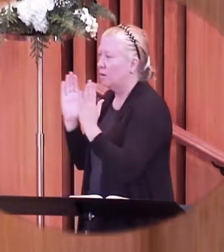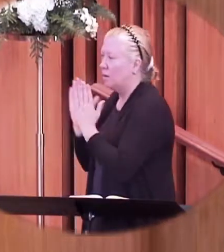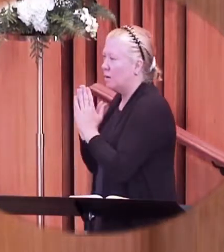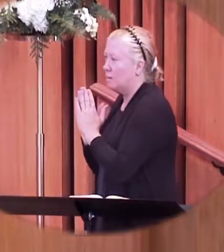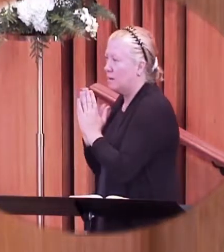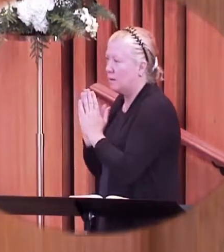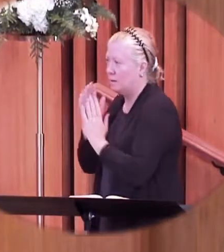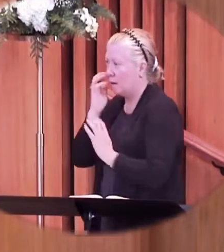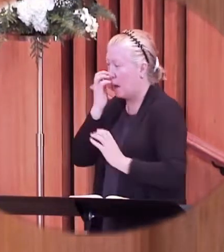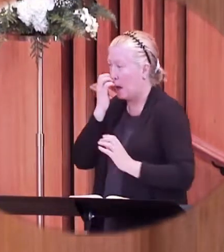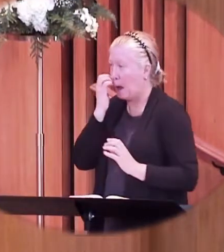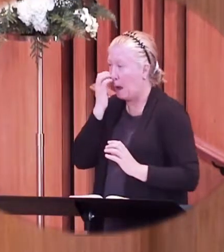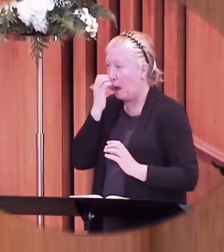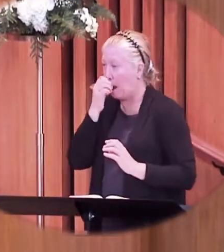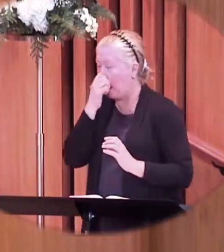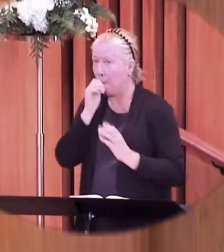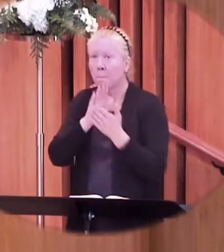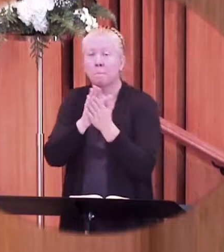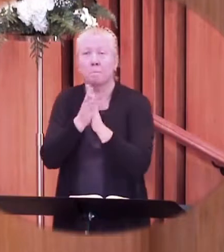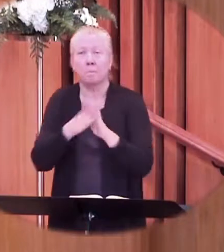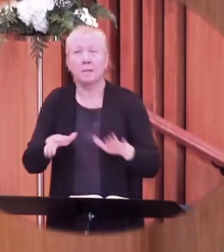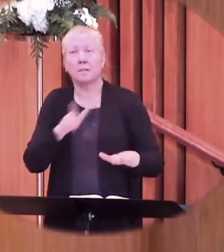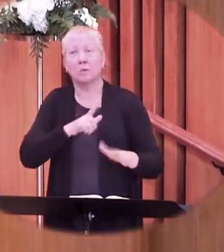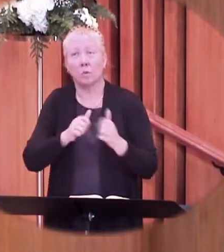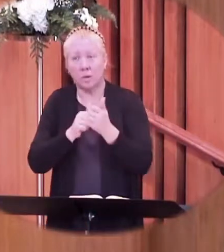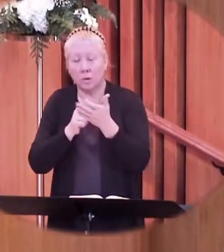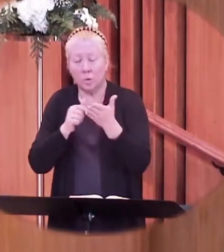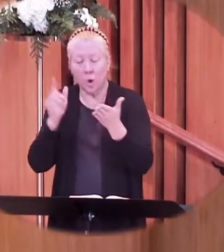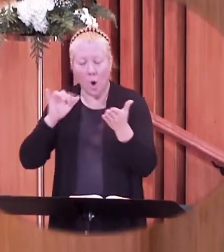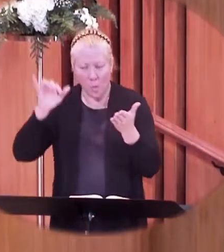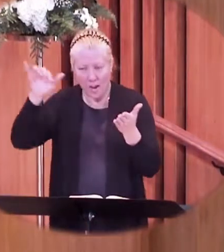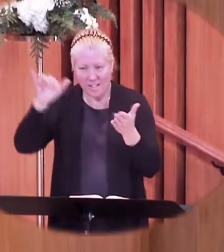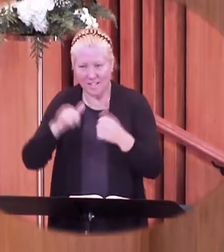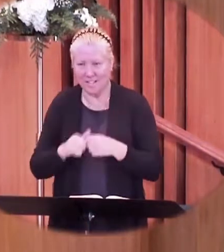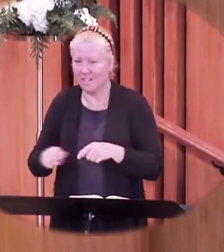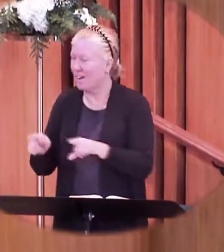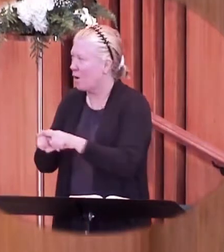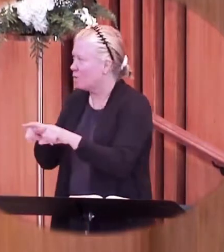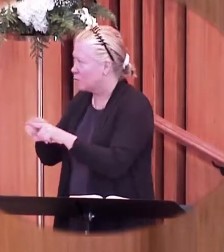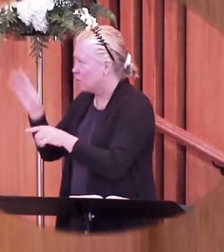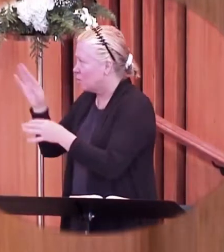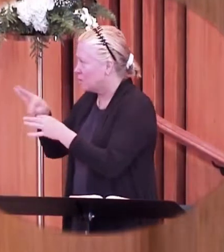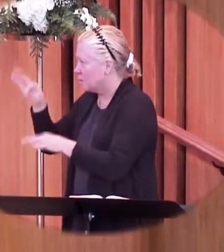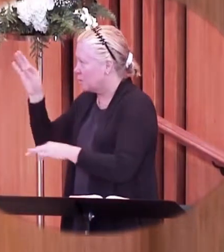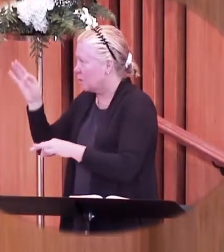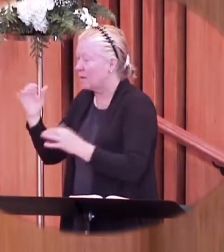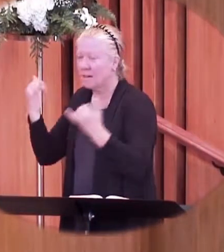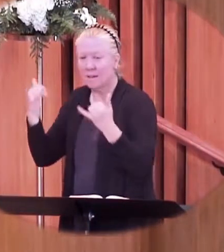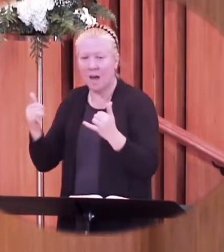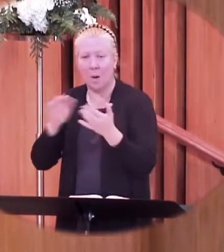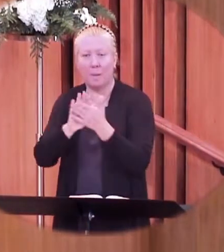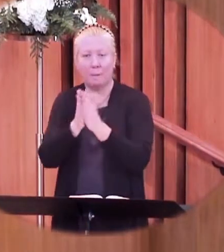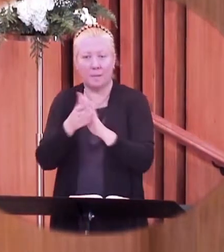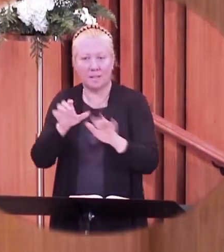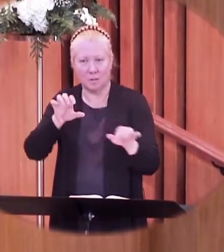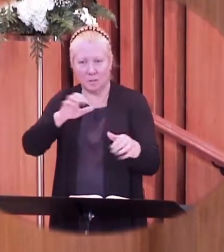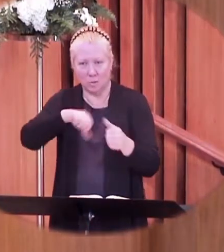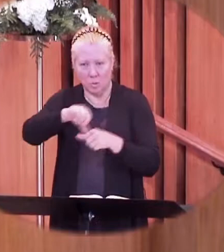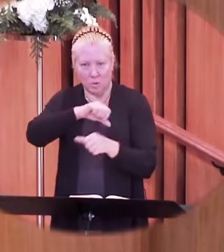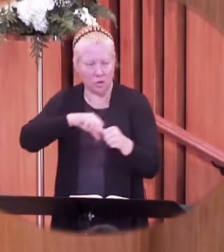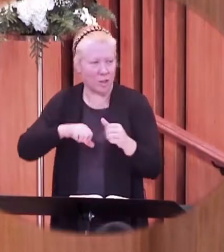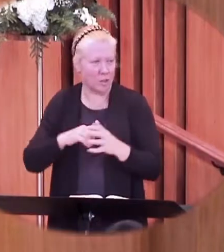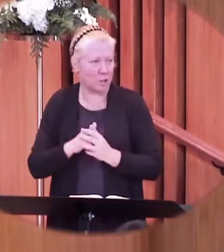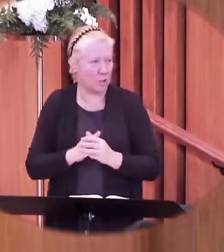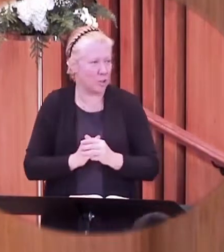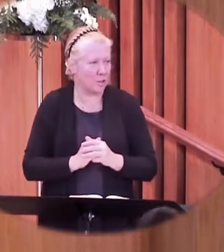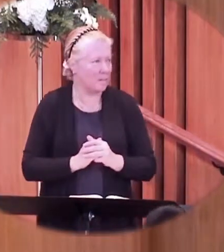and ever. Amen. The peace of the Lord be with you always. Let us share a sign of the